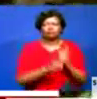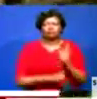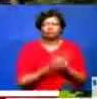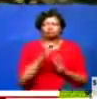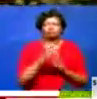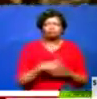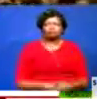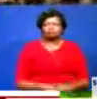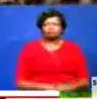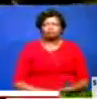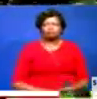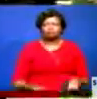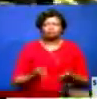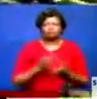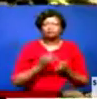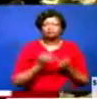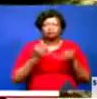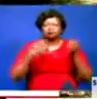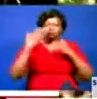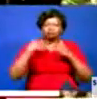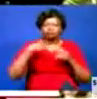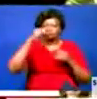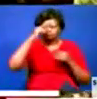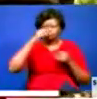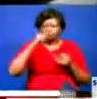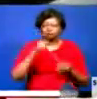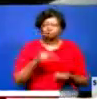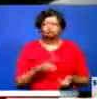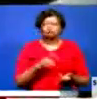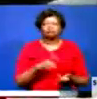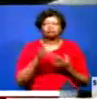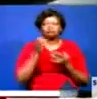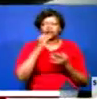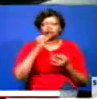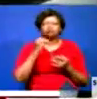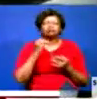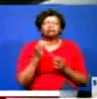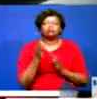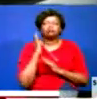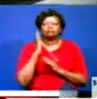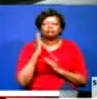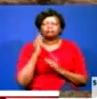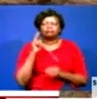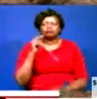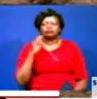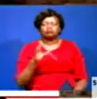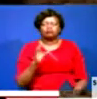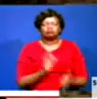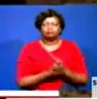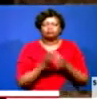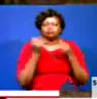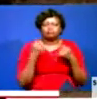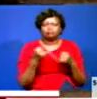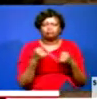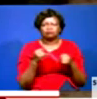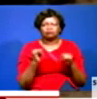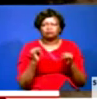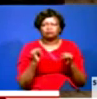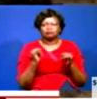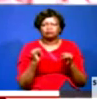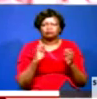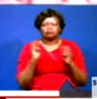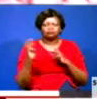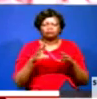Economic experts now want the government to prioritize food security, universal health care, and implementation of climate